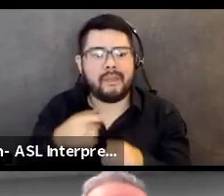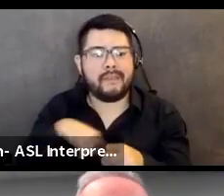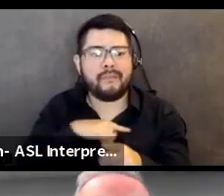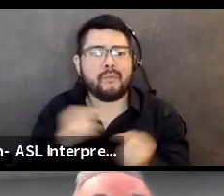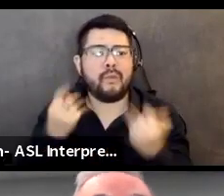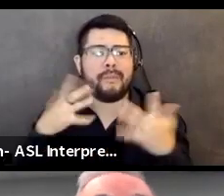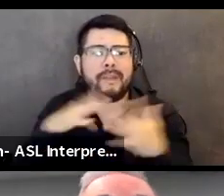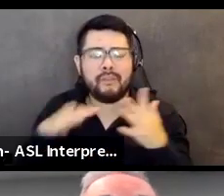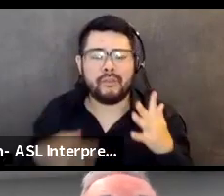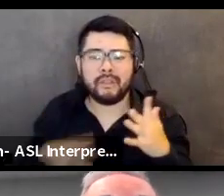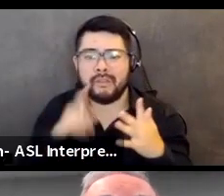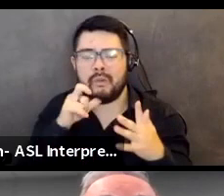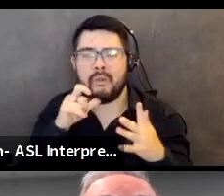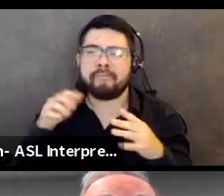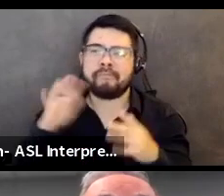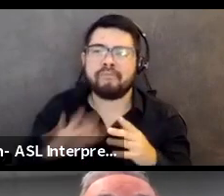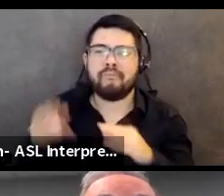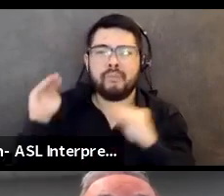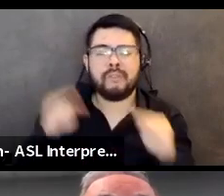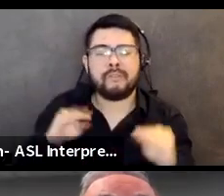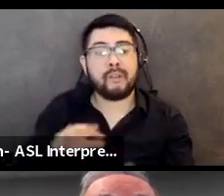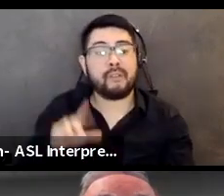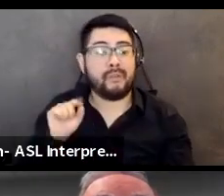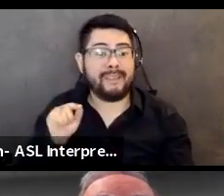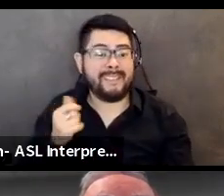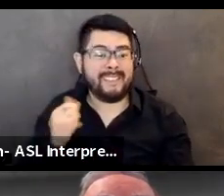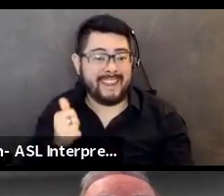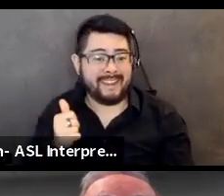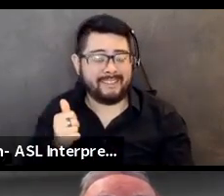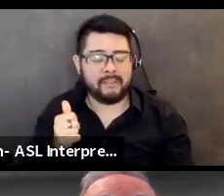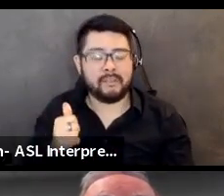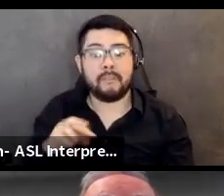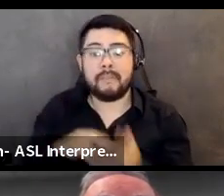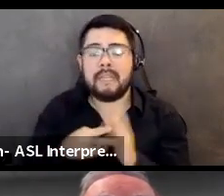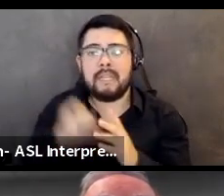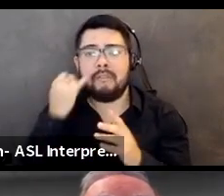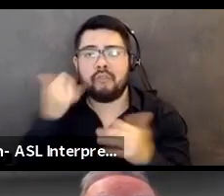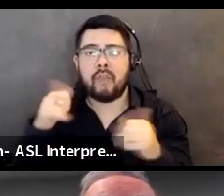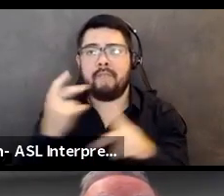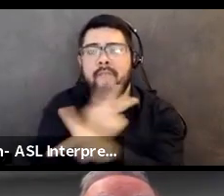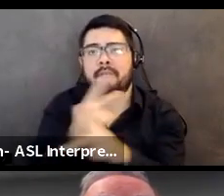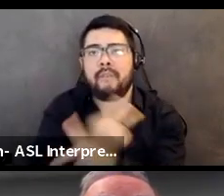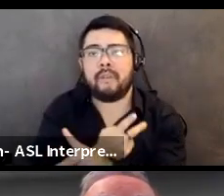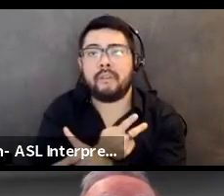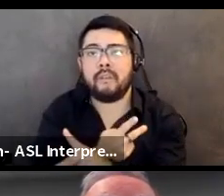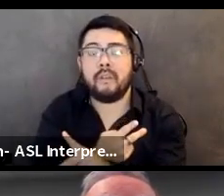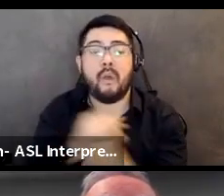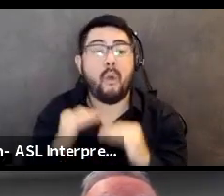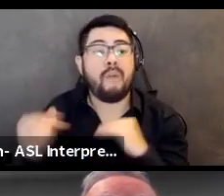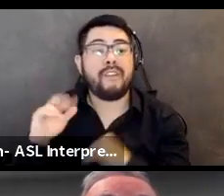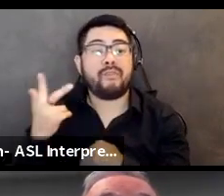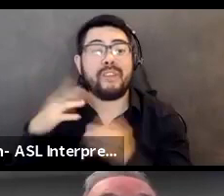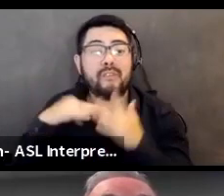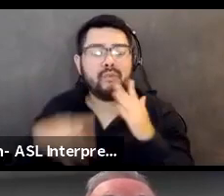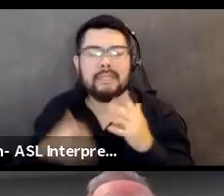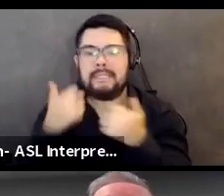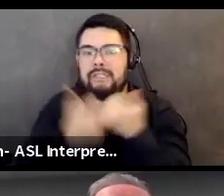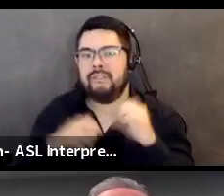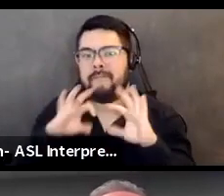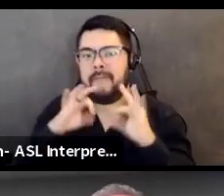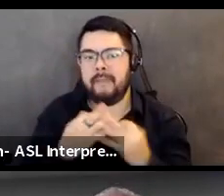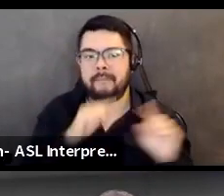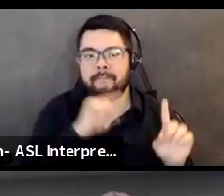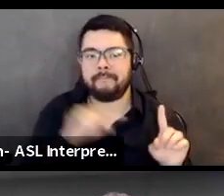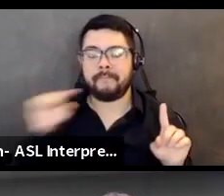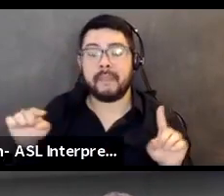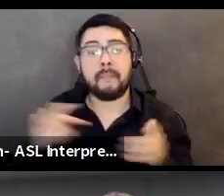moved in around 2010. i mean do the math for averaging over three kids per family with the increase of